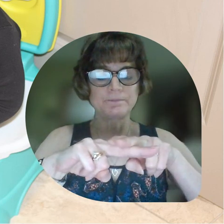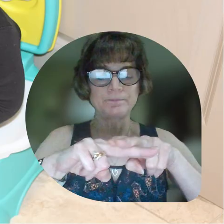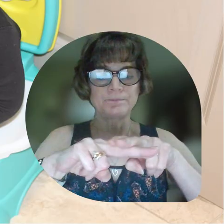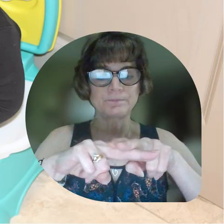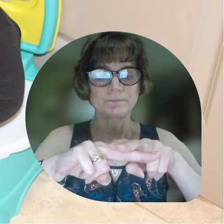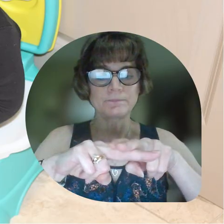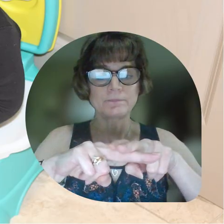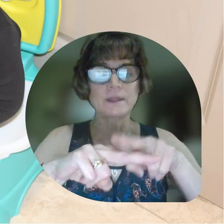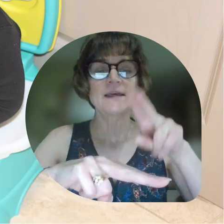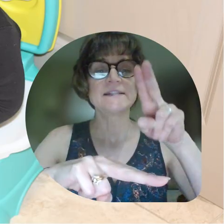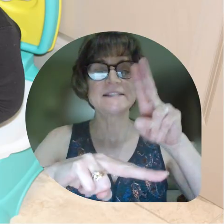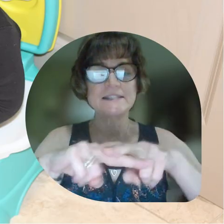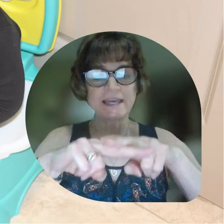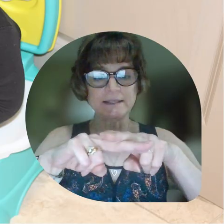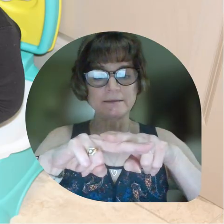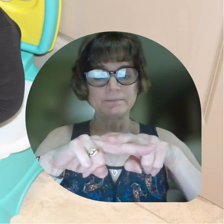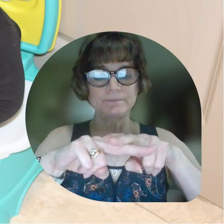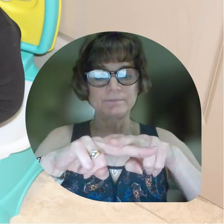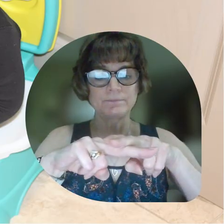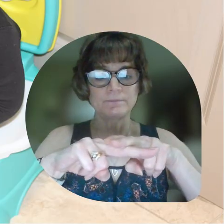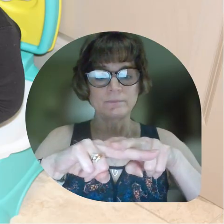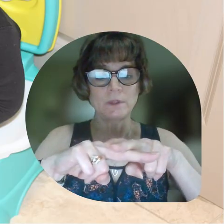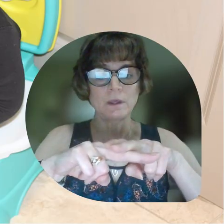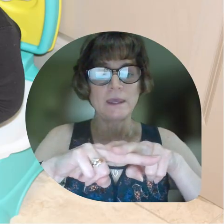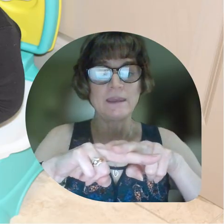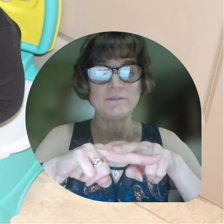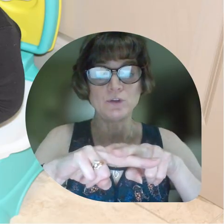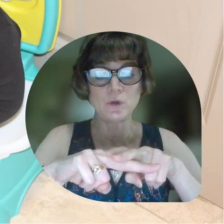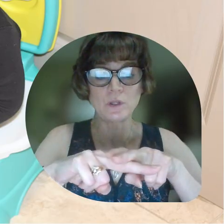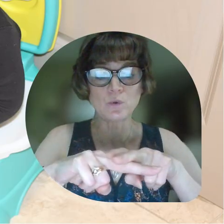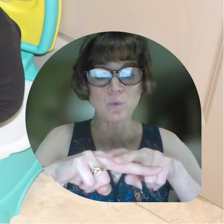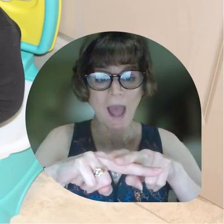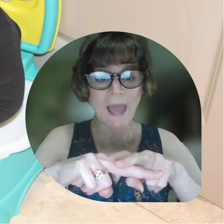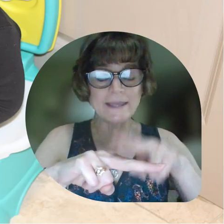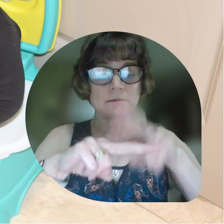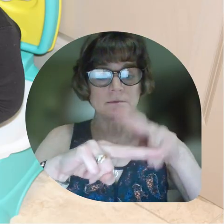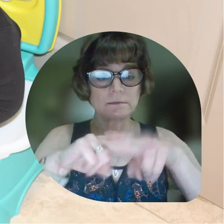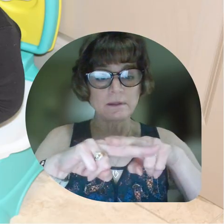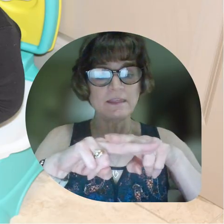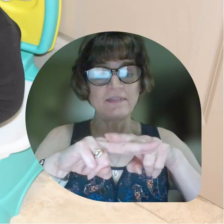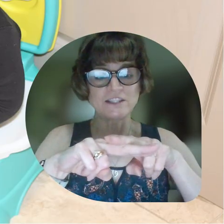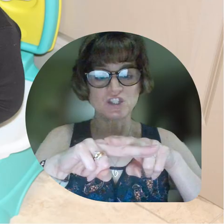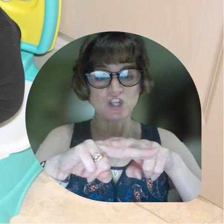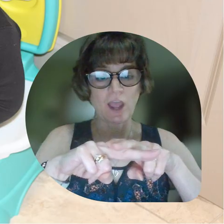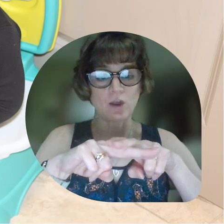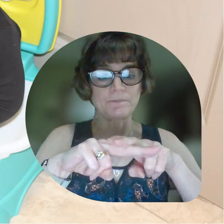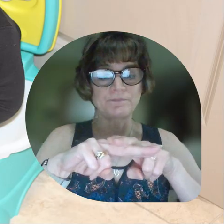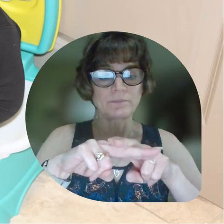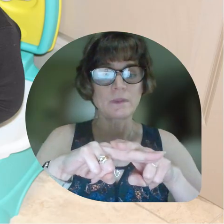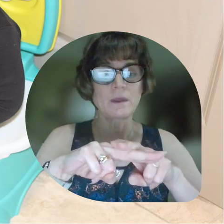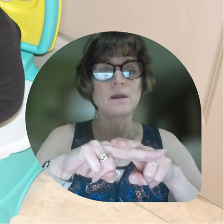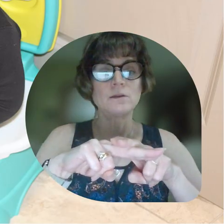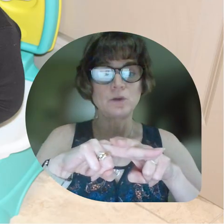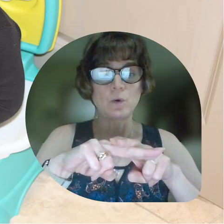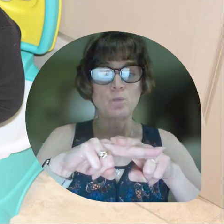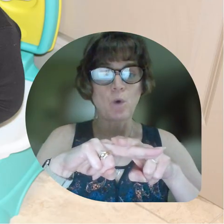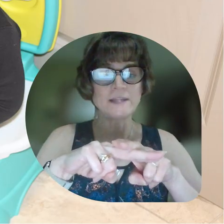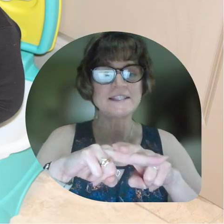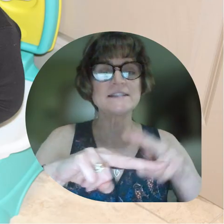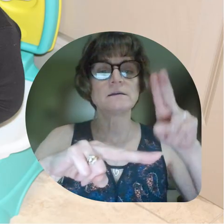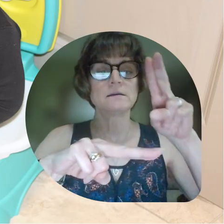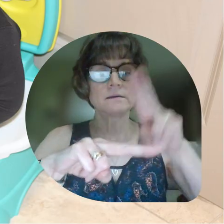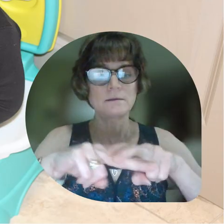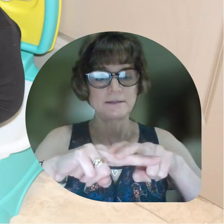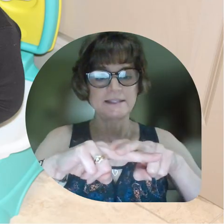Sit. Sit. If you do it twice, that's chair. Do it